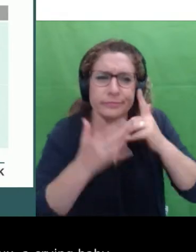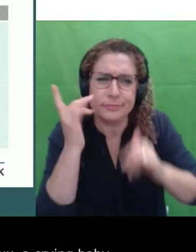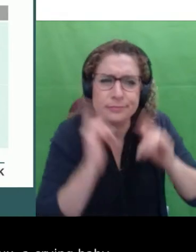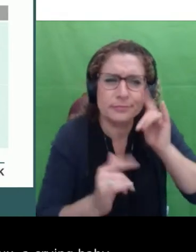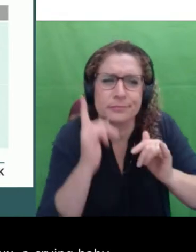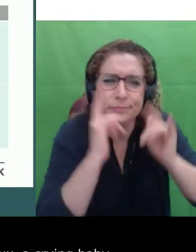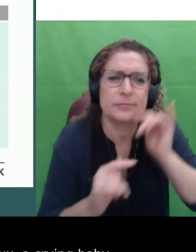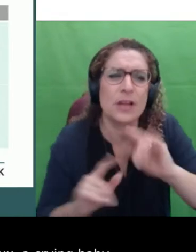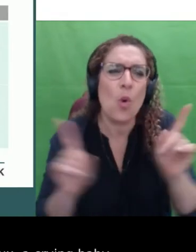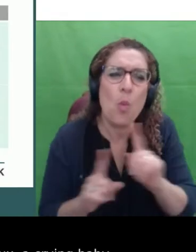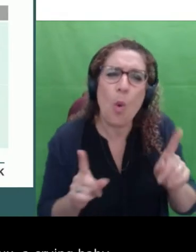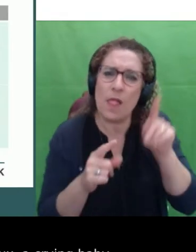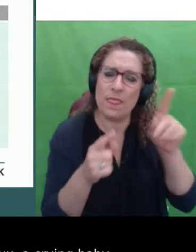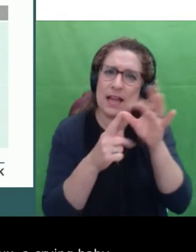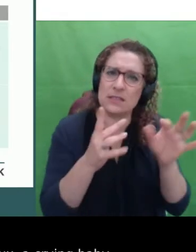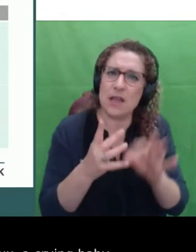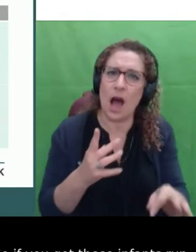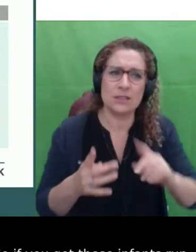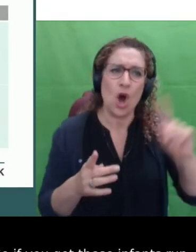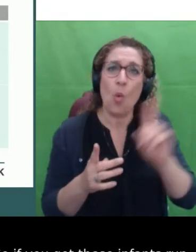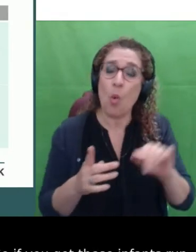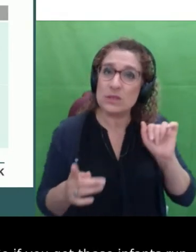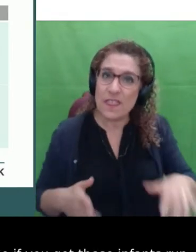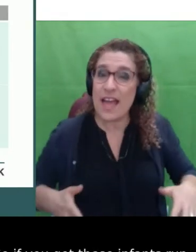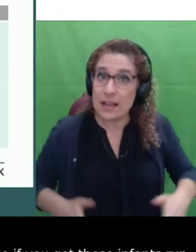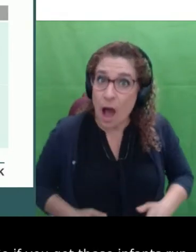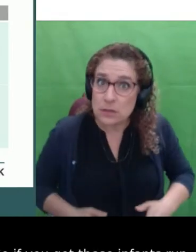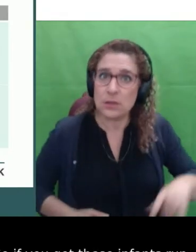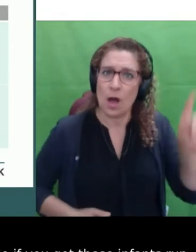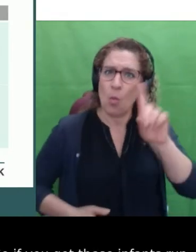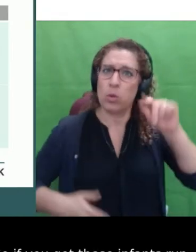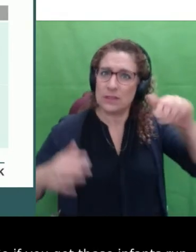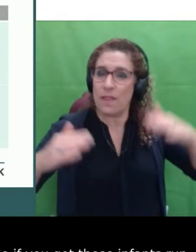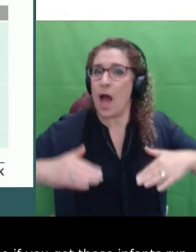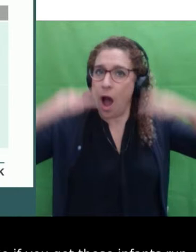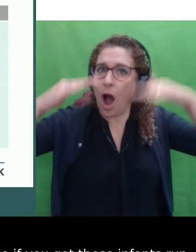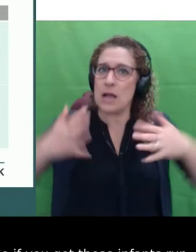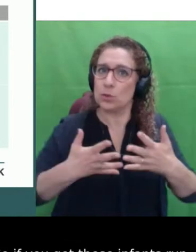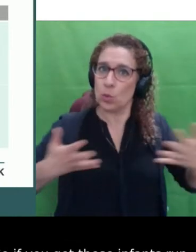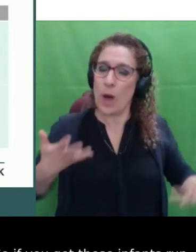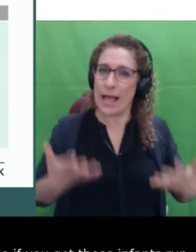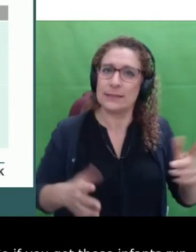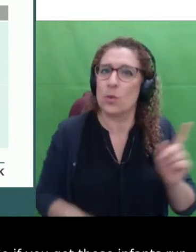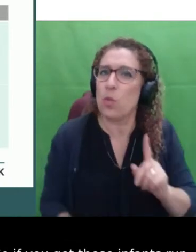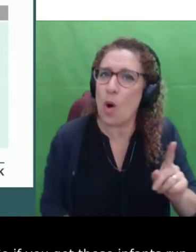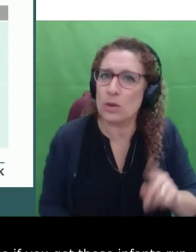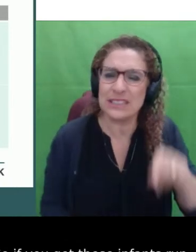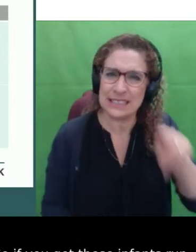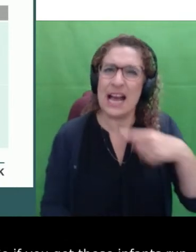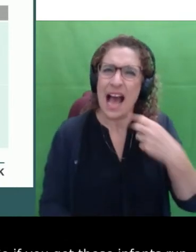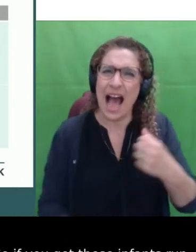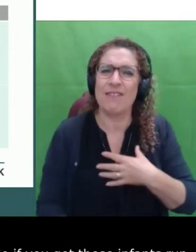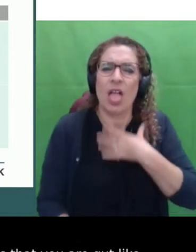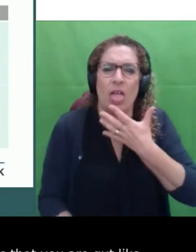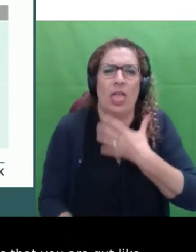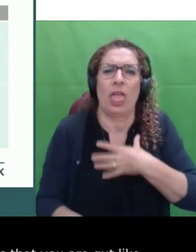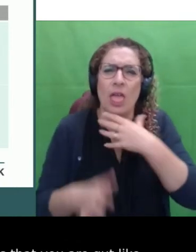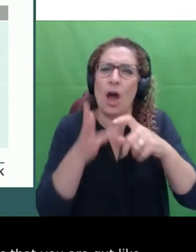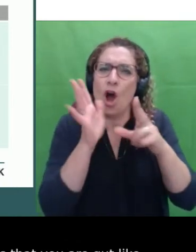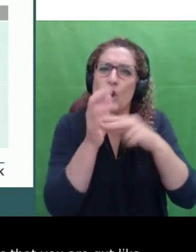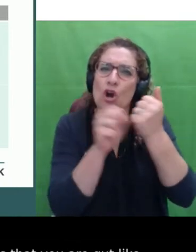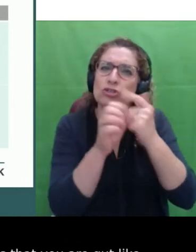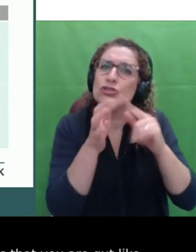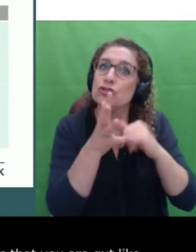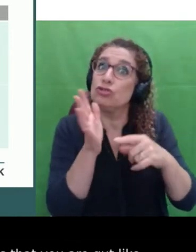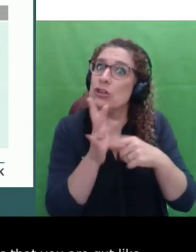gut like what's their height and weight like are they congested and if they have multiple symptoms it just raises their awareness that this might be